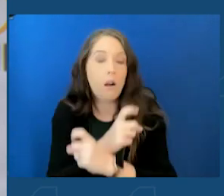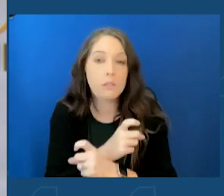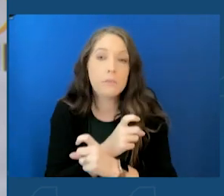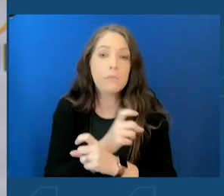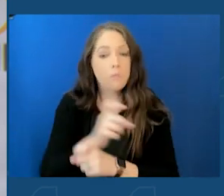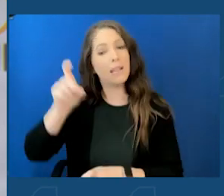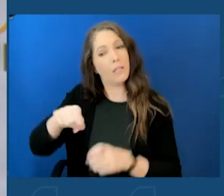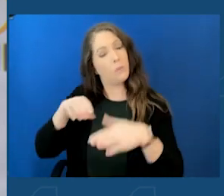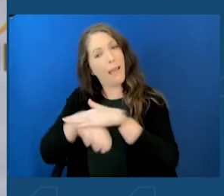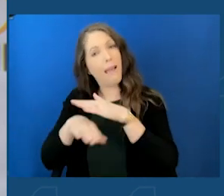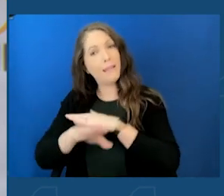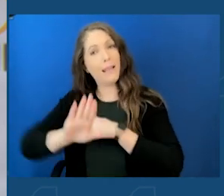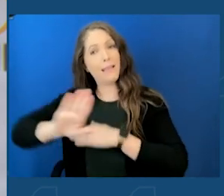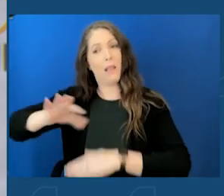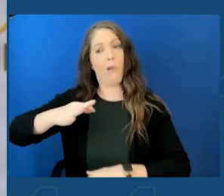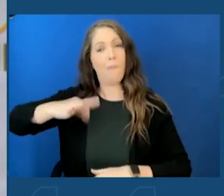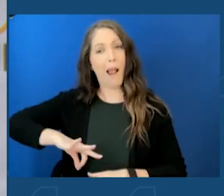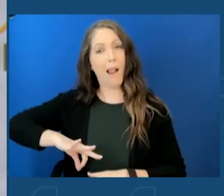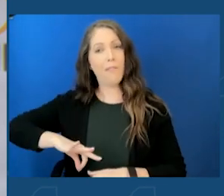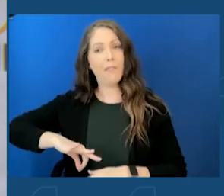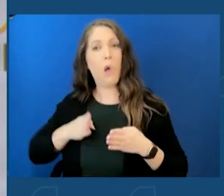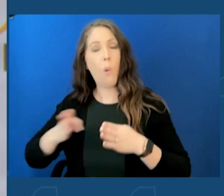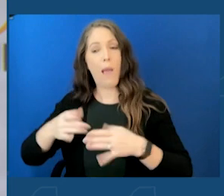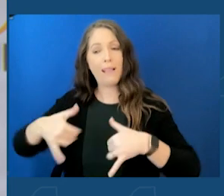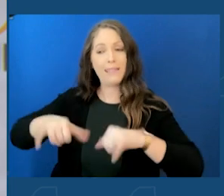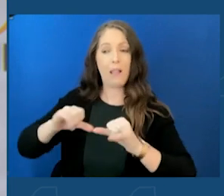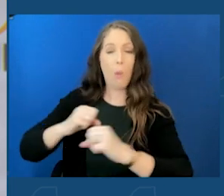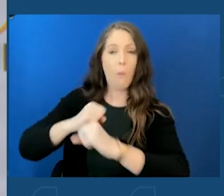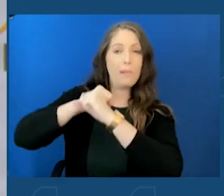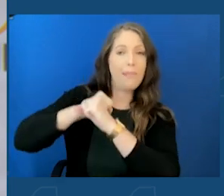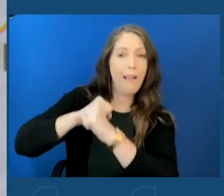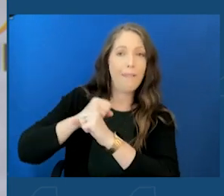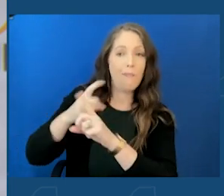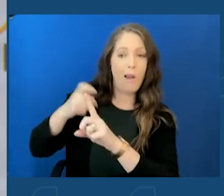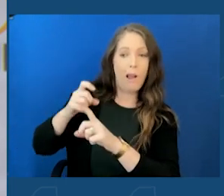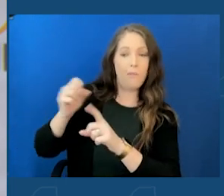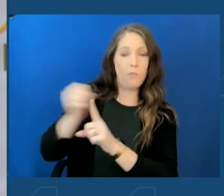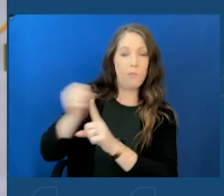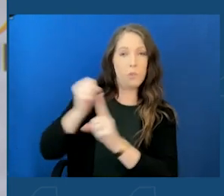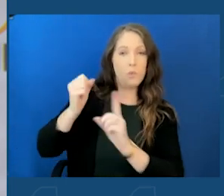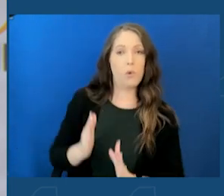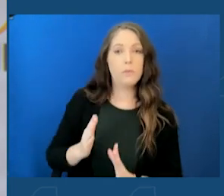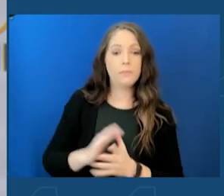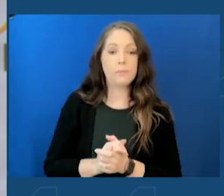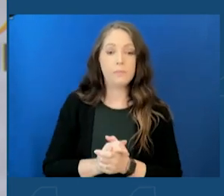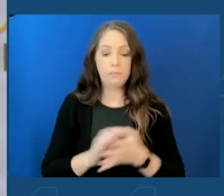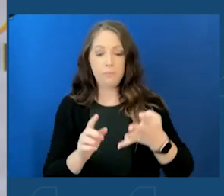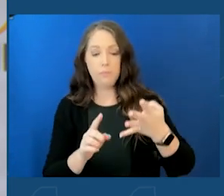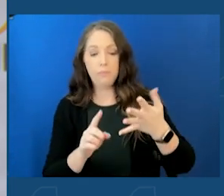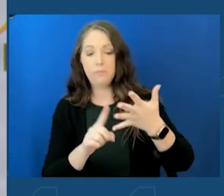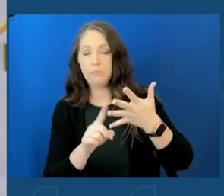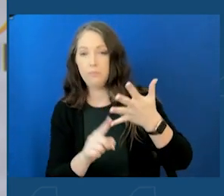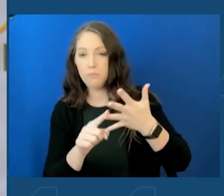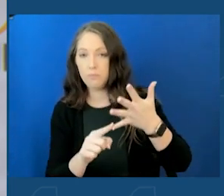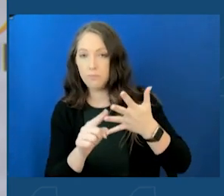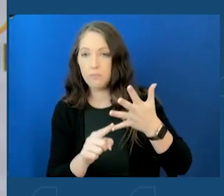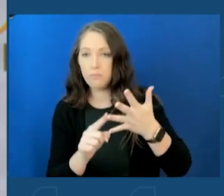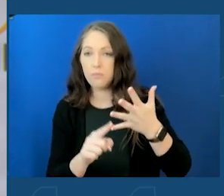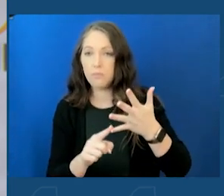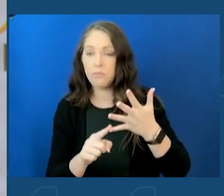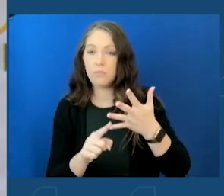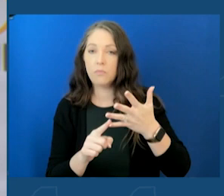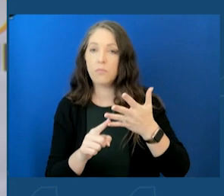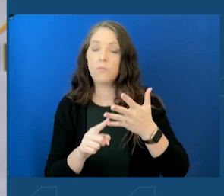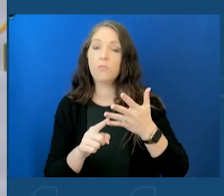claims and benefits in a way that protects them from their abuser. So and also the last two bills will be dealing with seizing firearms from